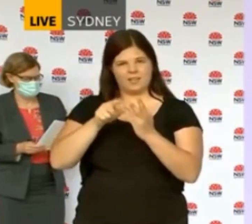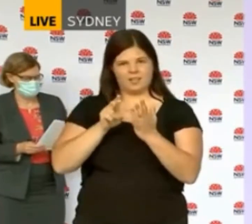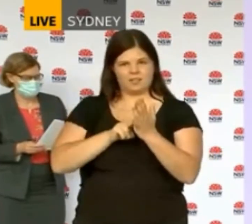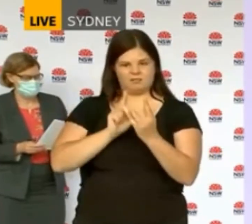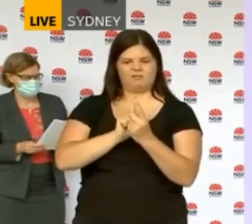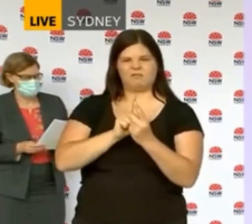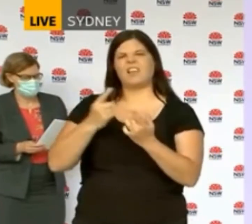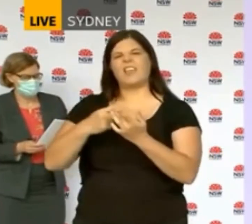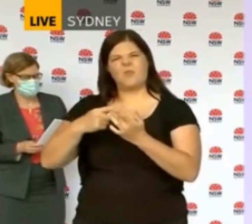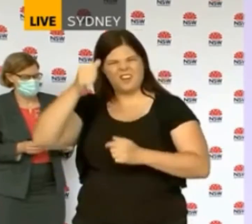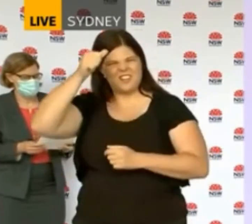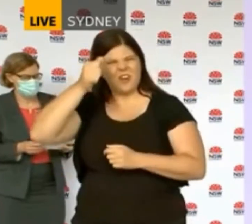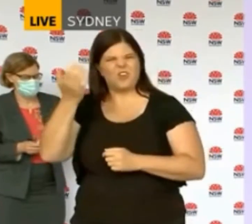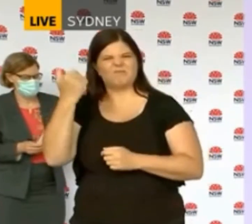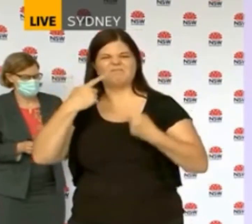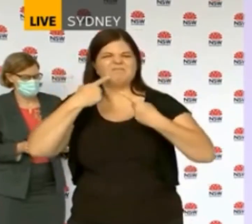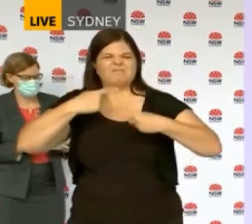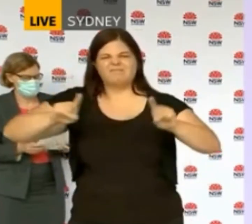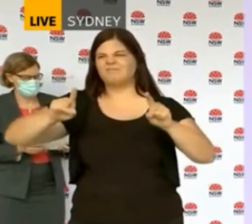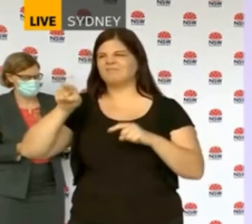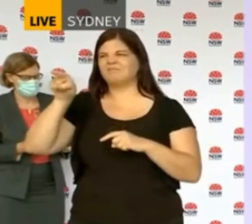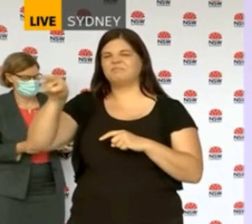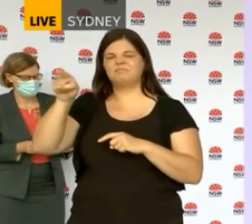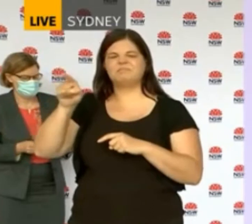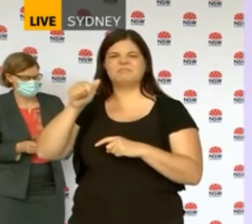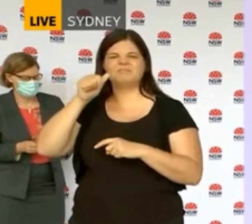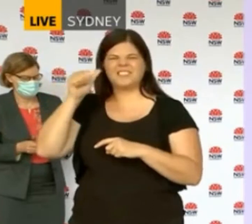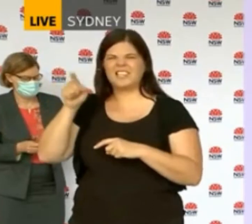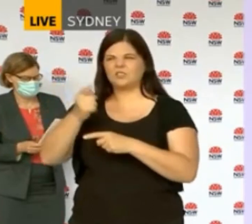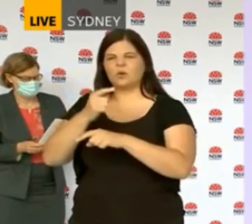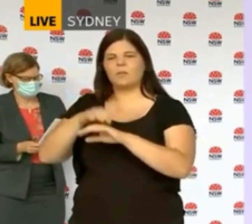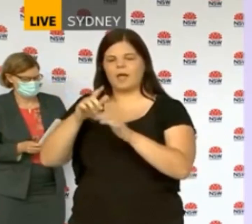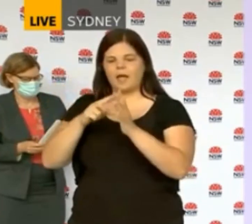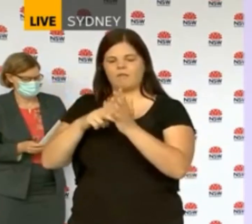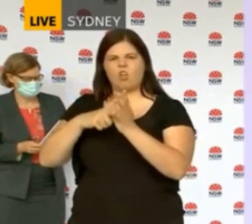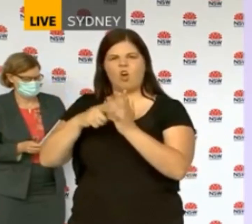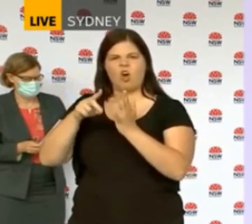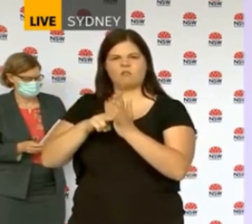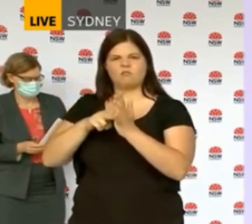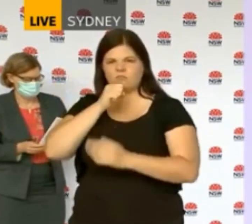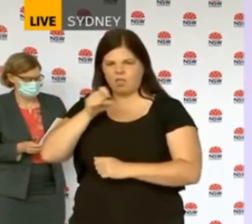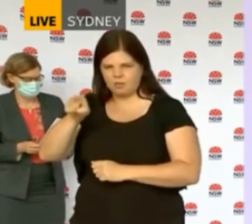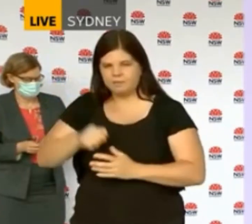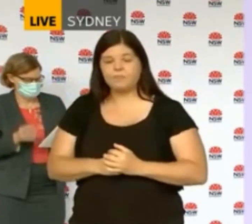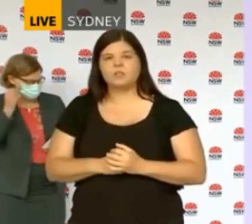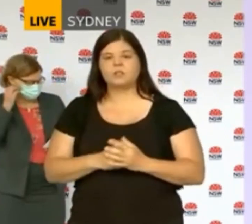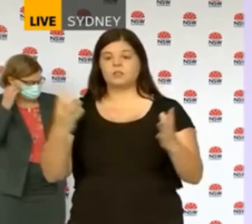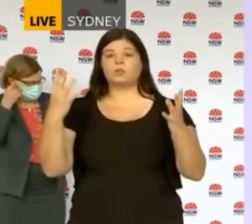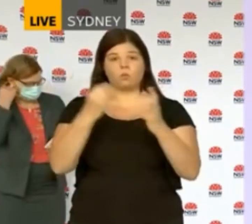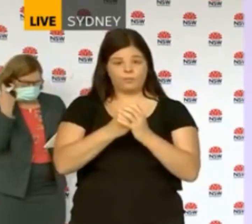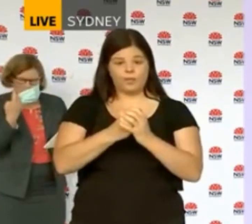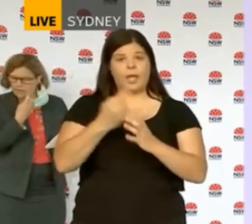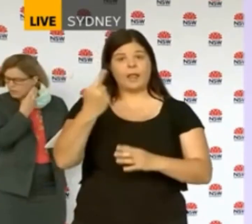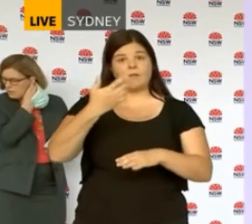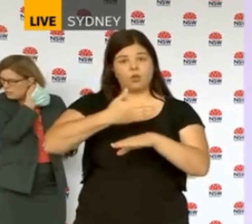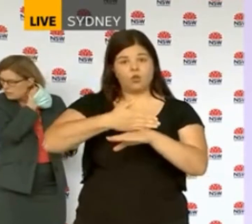in relation to the individual that we spoke about yesterday connected to the Avalon cluster. So recapping, 11 cases overnight